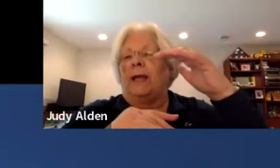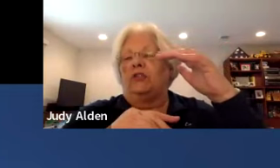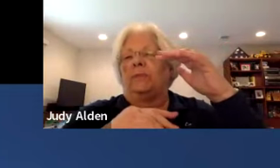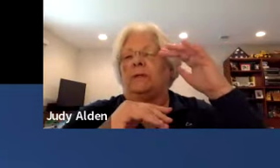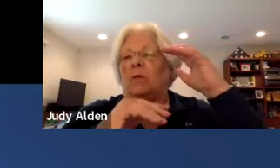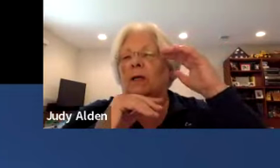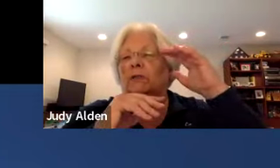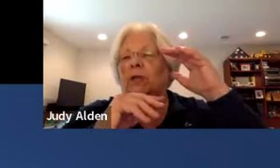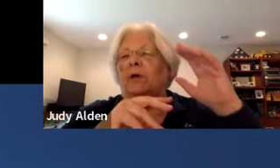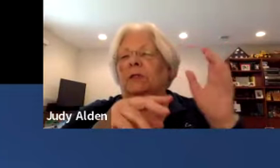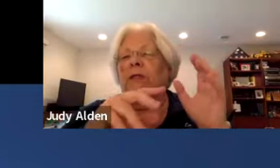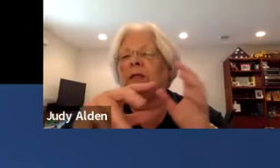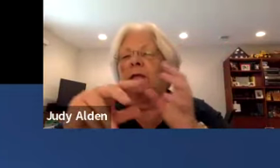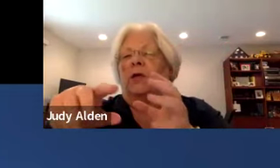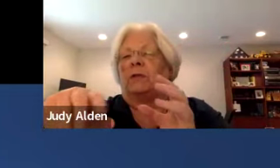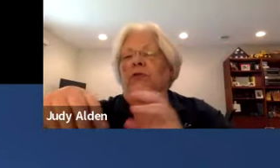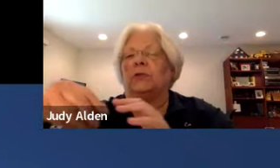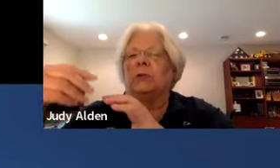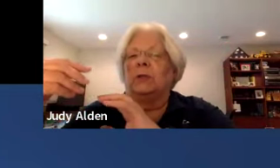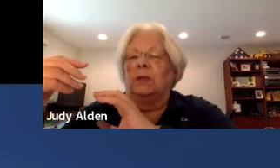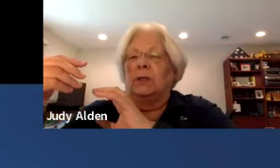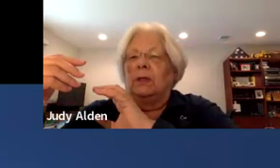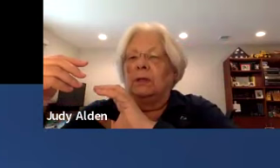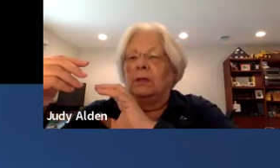cover announcement was MODDHH